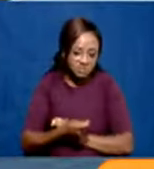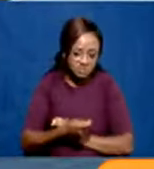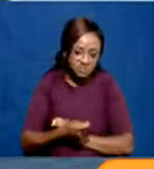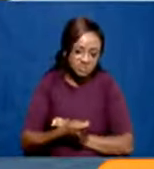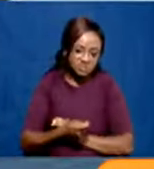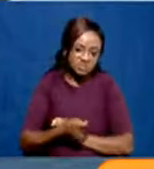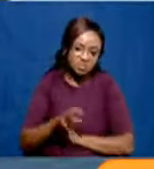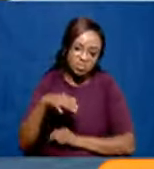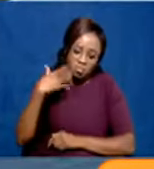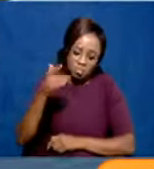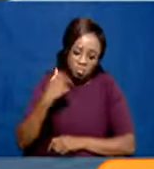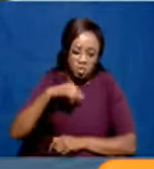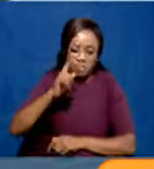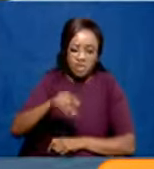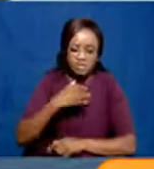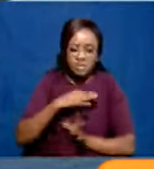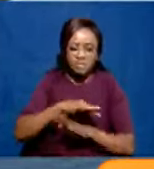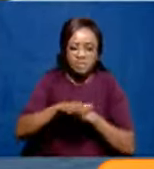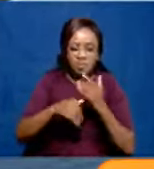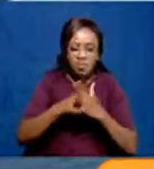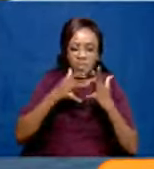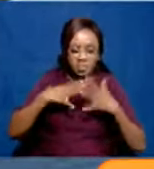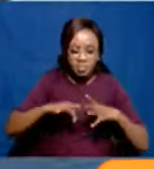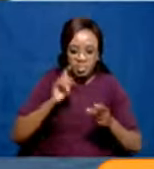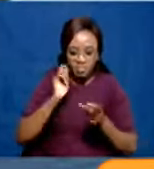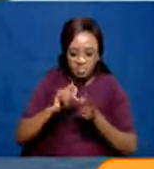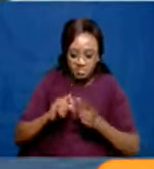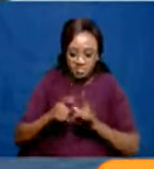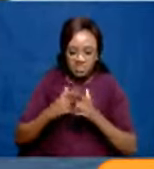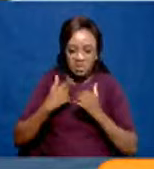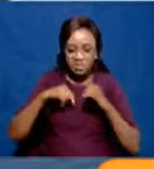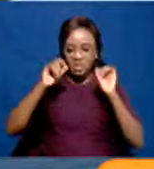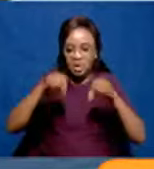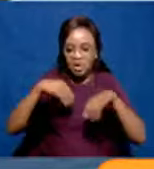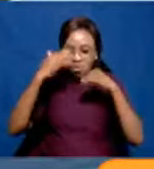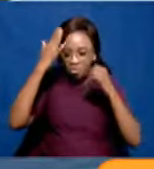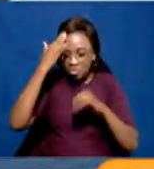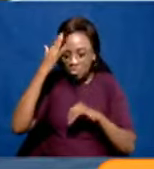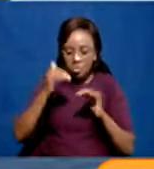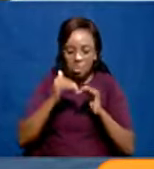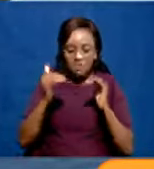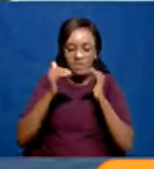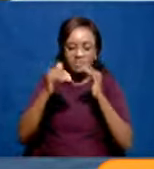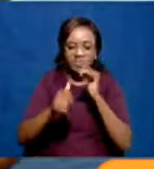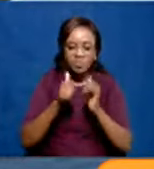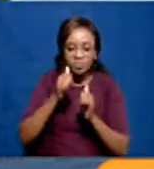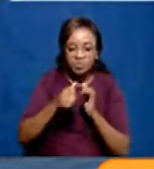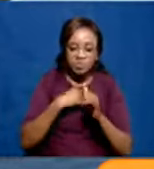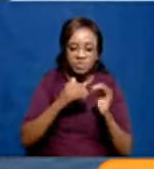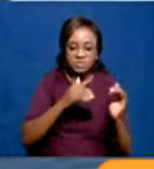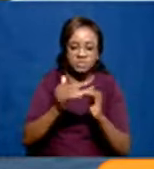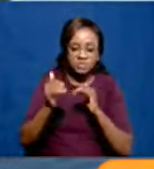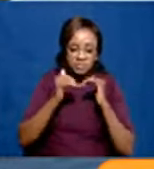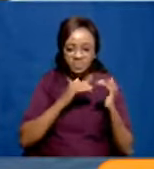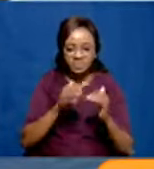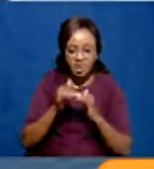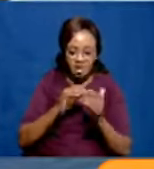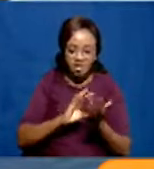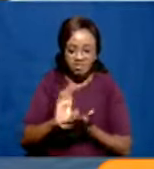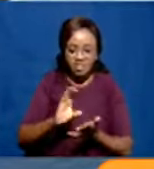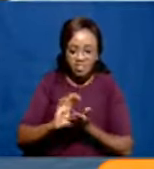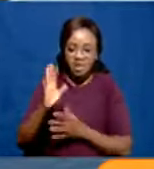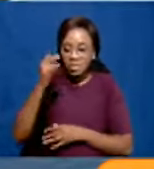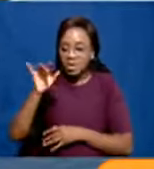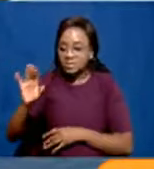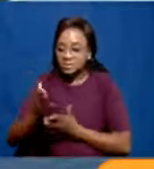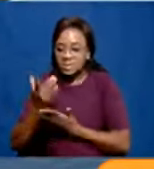beginning, we need to have everybody tested so that we know what level of contribution is equitable, so that it will be fair to everybody. Otherwise, you'll have those people in salary and